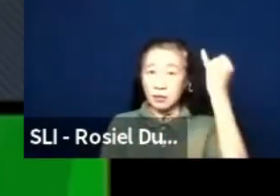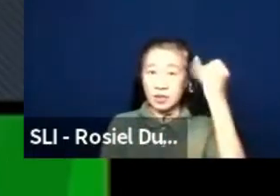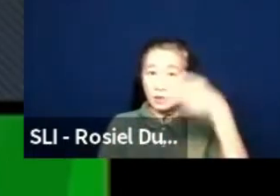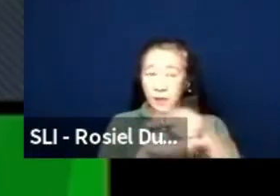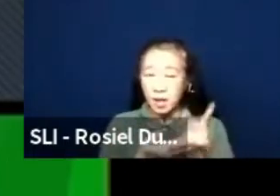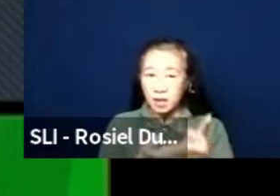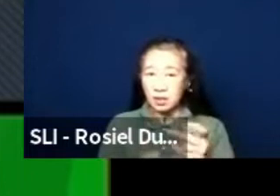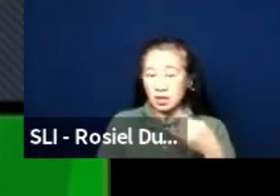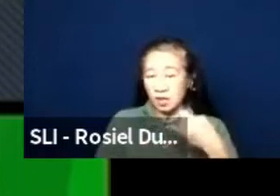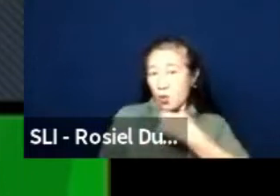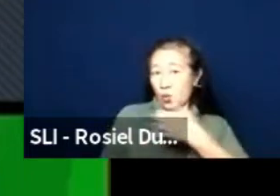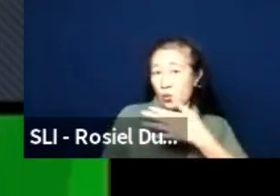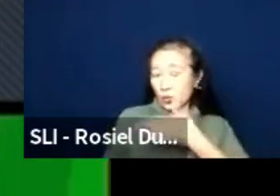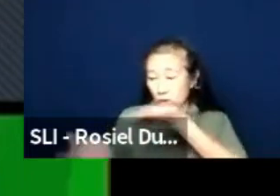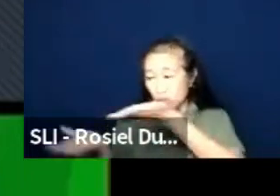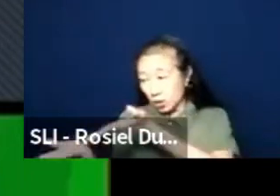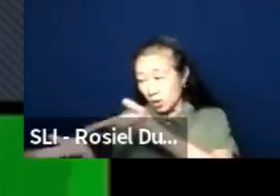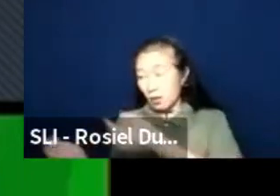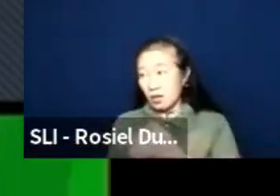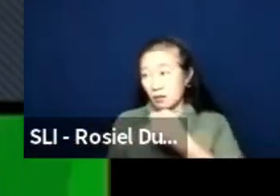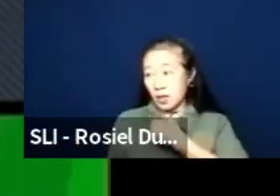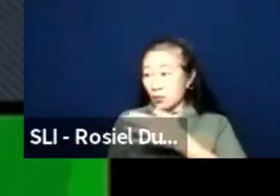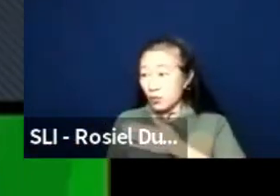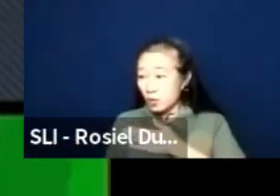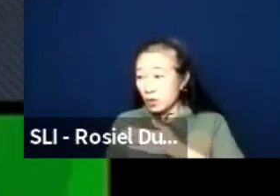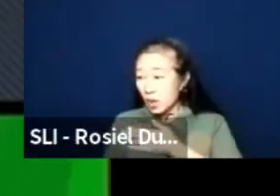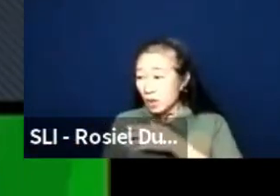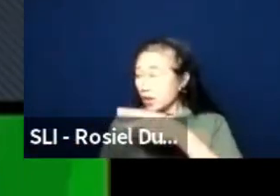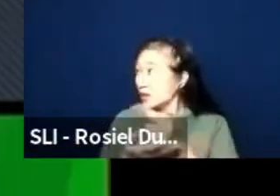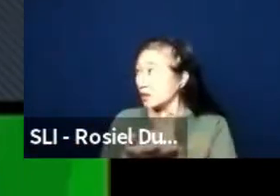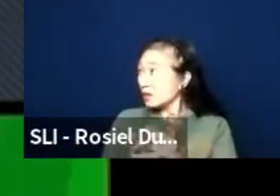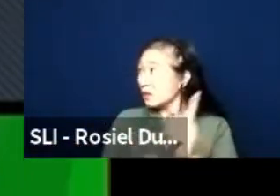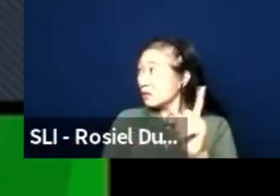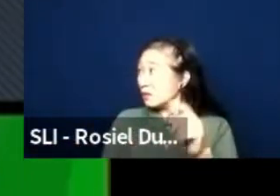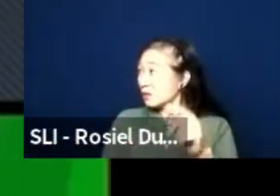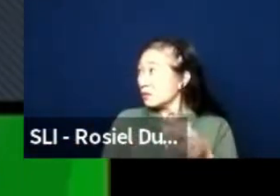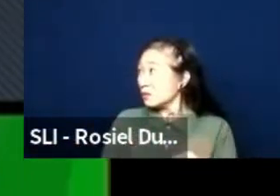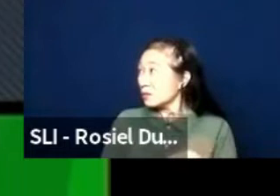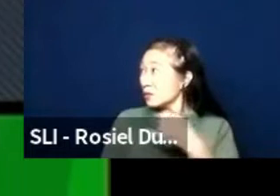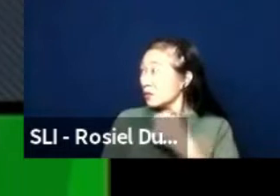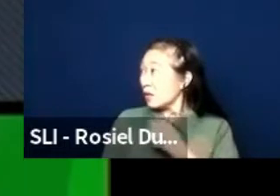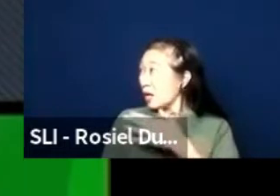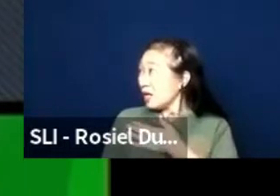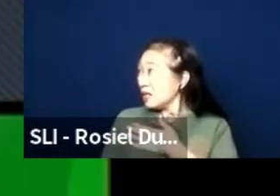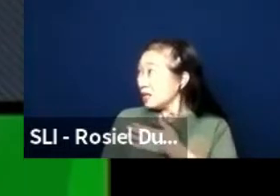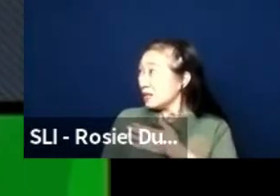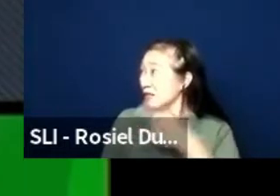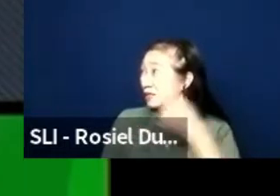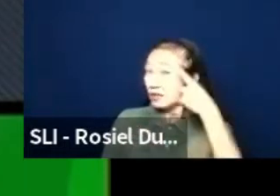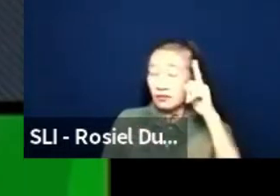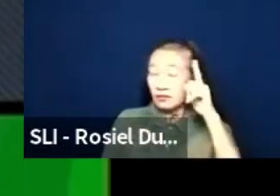the wound part. Okay, so that's the wound part. Then we're going to